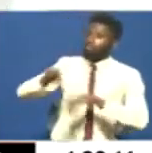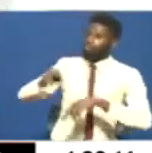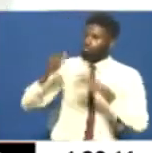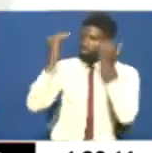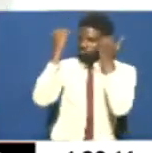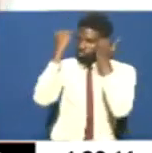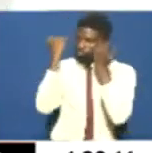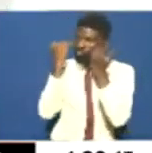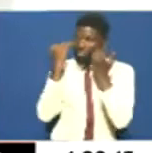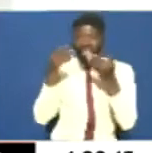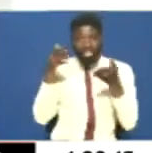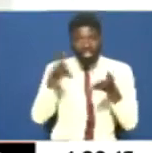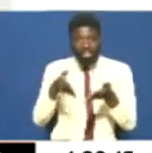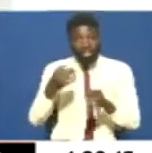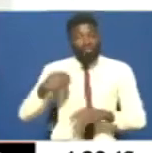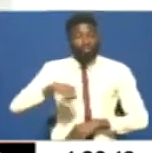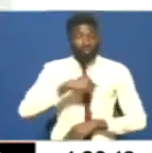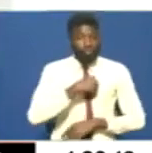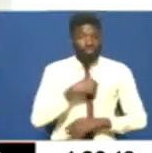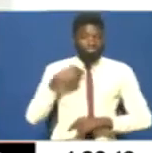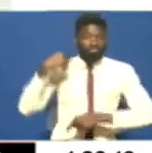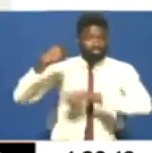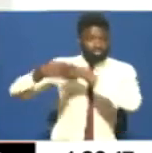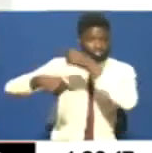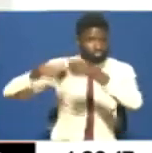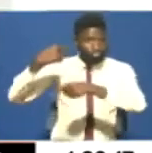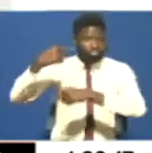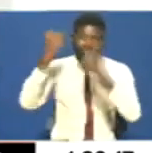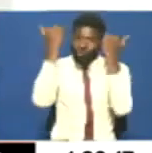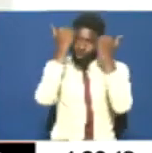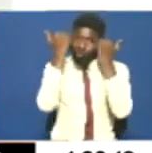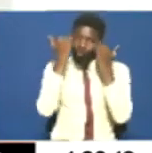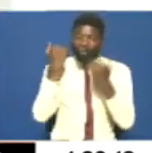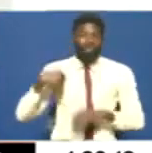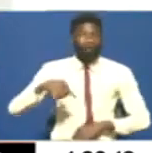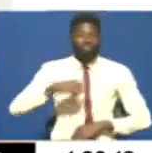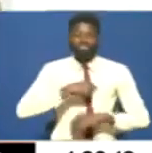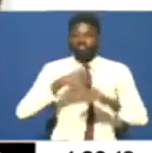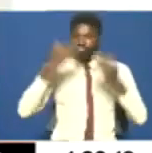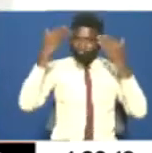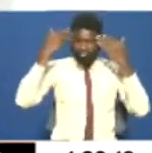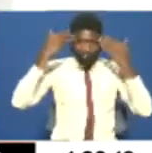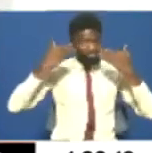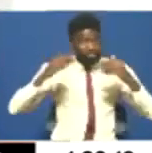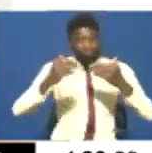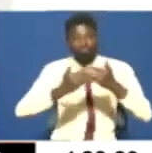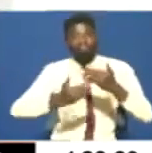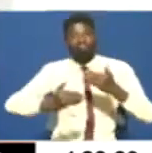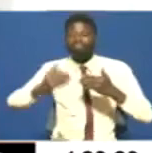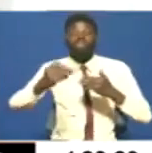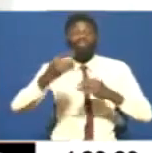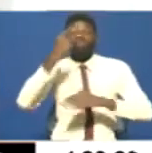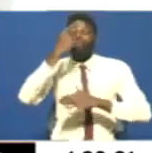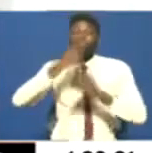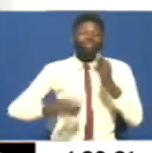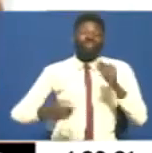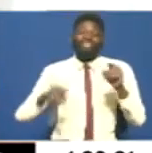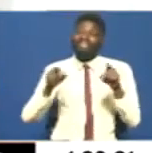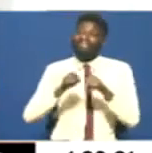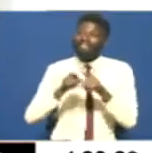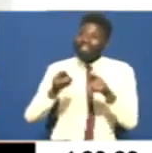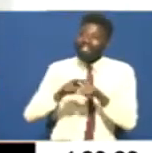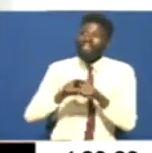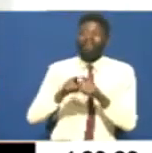And now we are in court, we don't know what we are facing, they will make